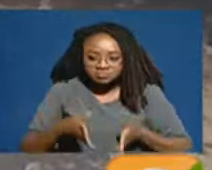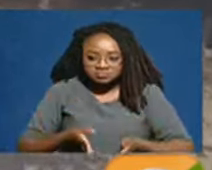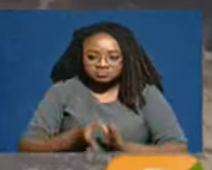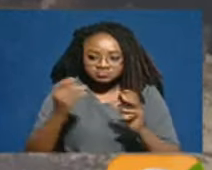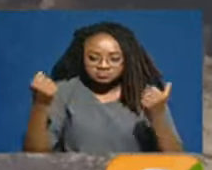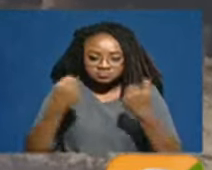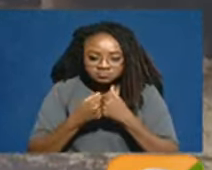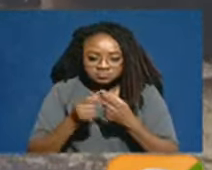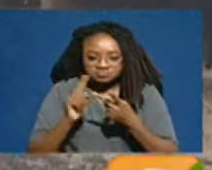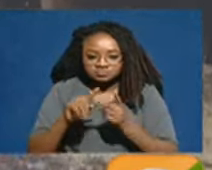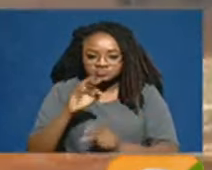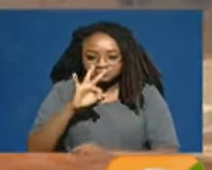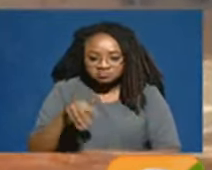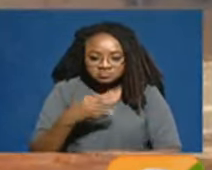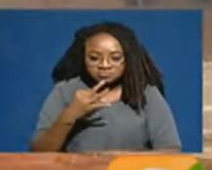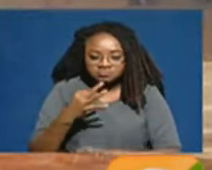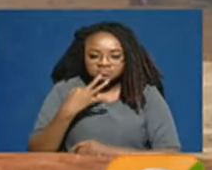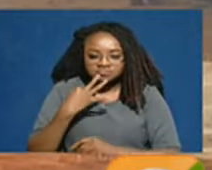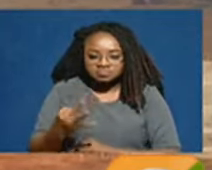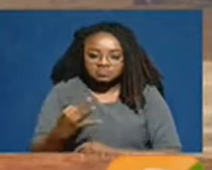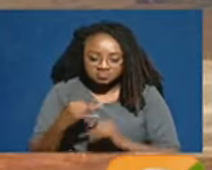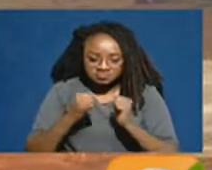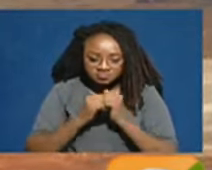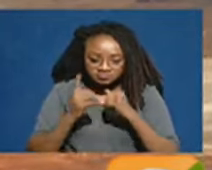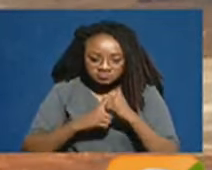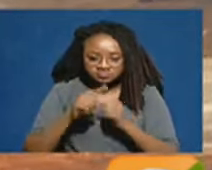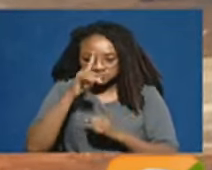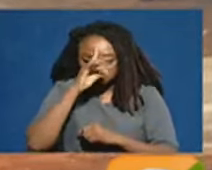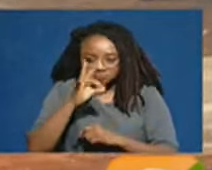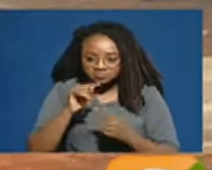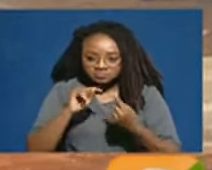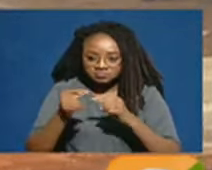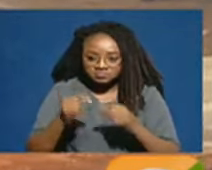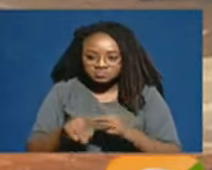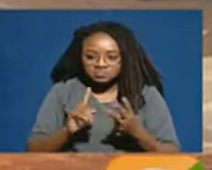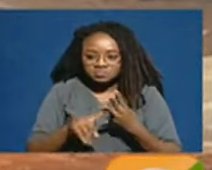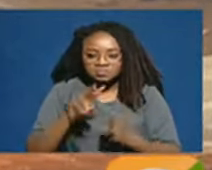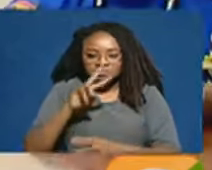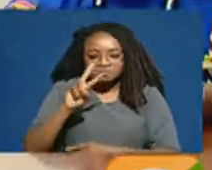3,316 seriously injured, and more than 2,600 suffering from